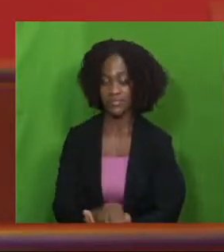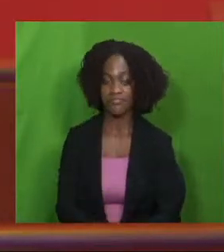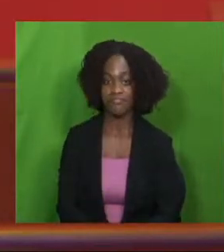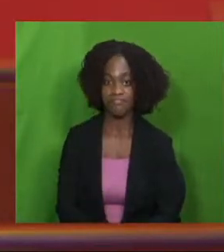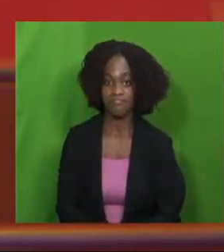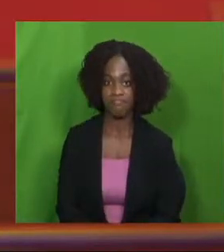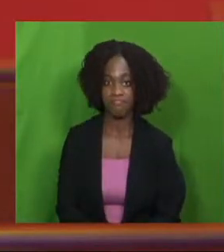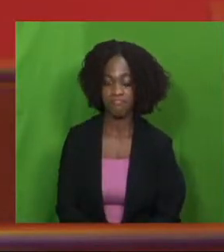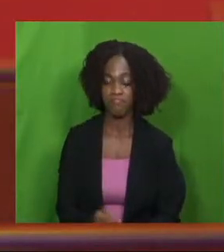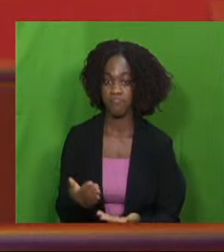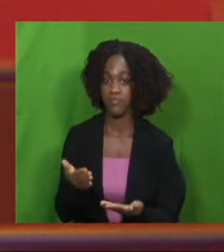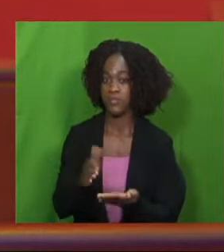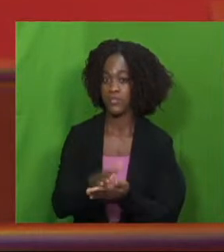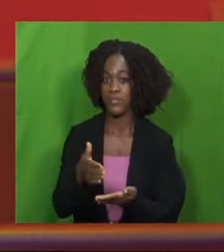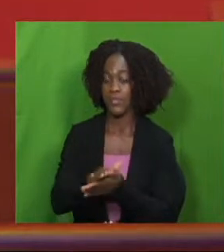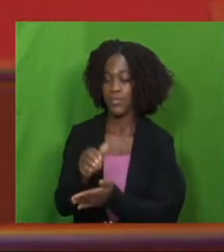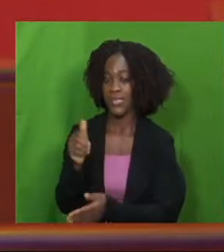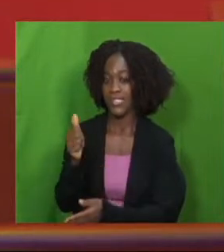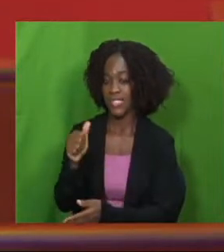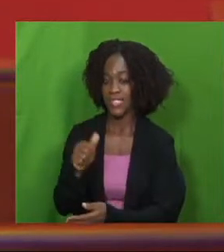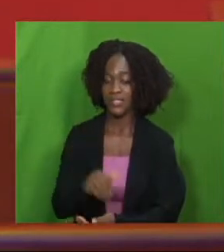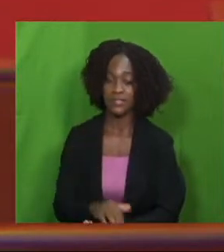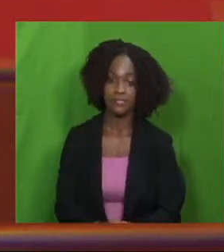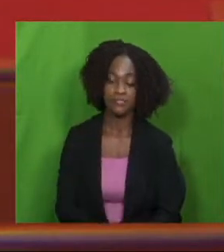Page 10.